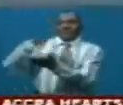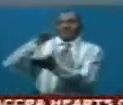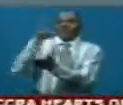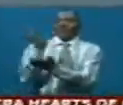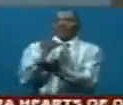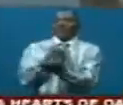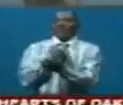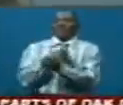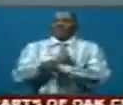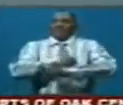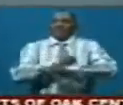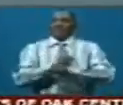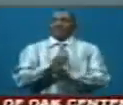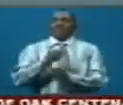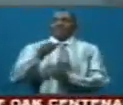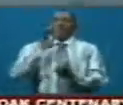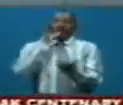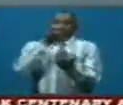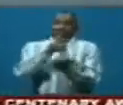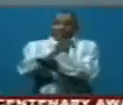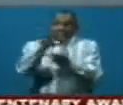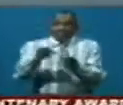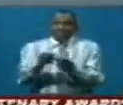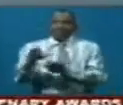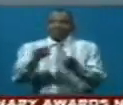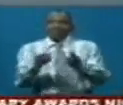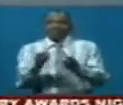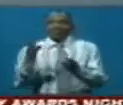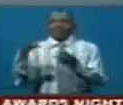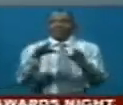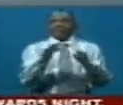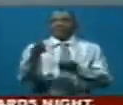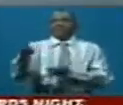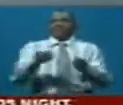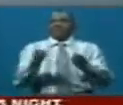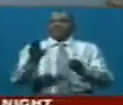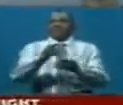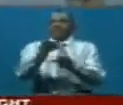that are safe. For now, the place is being managed by the community.